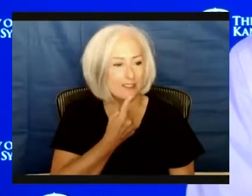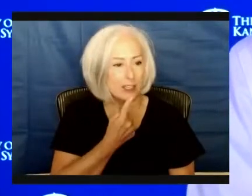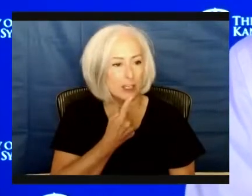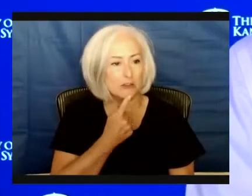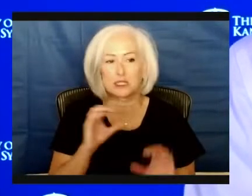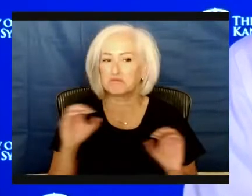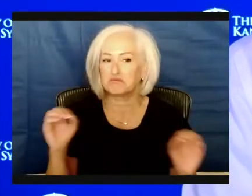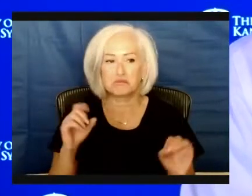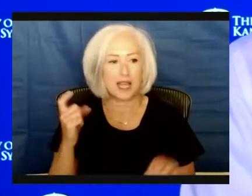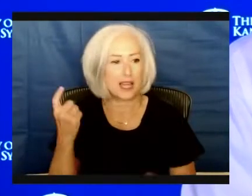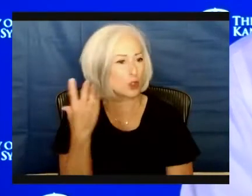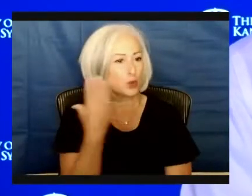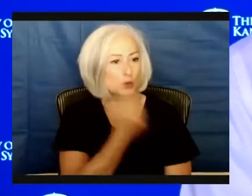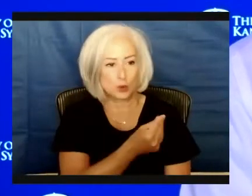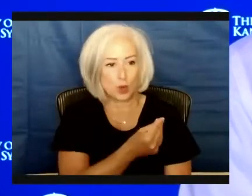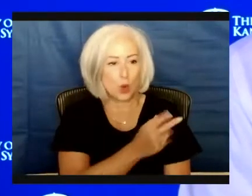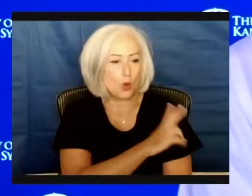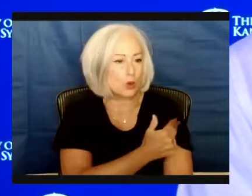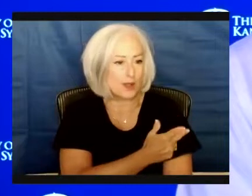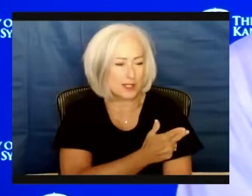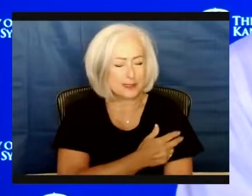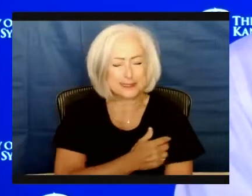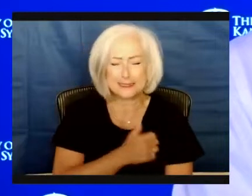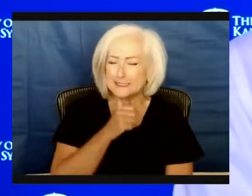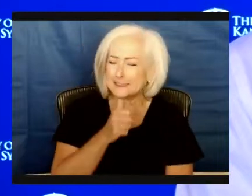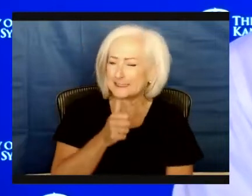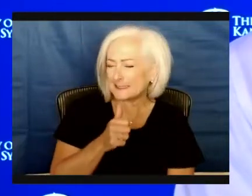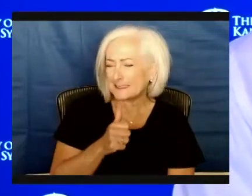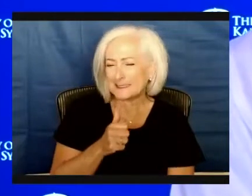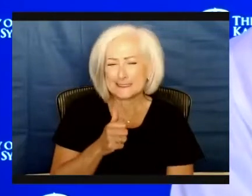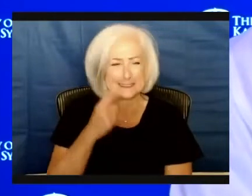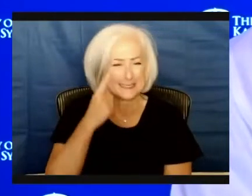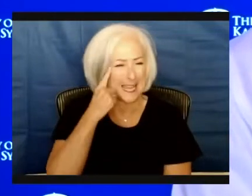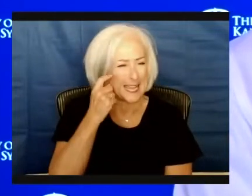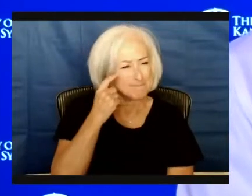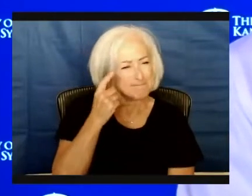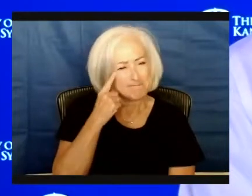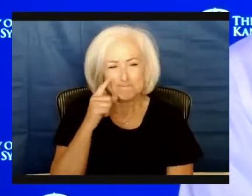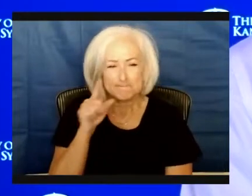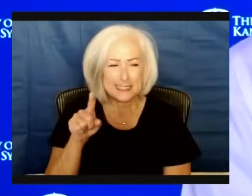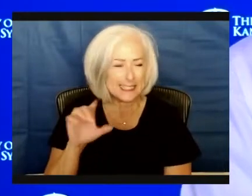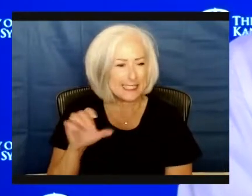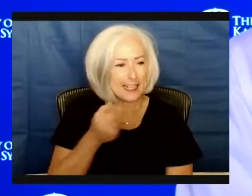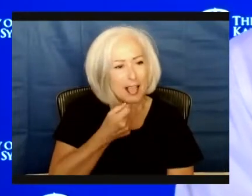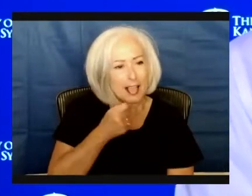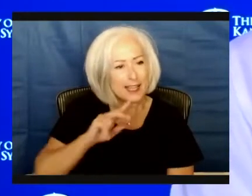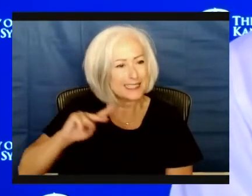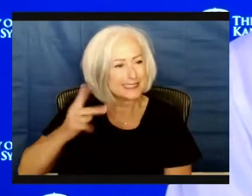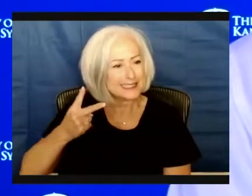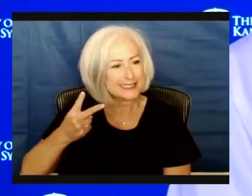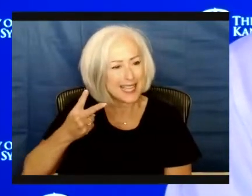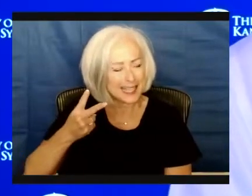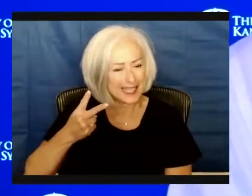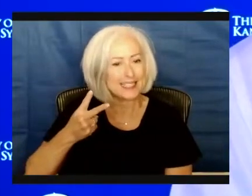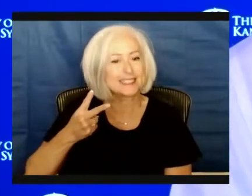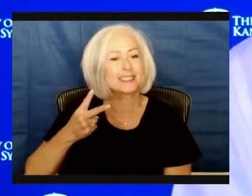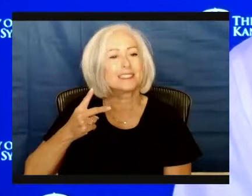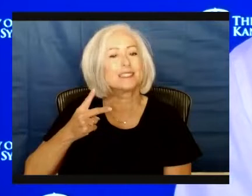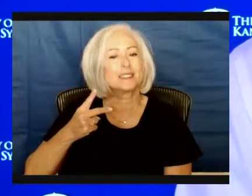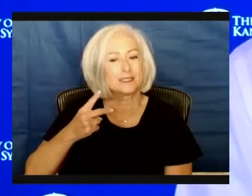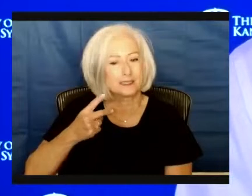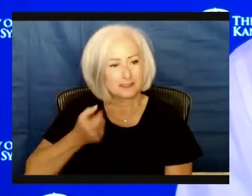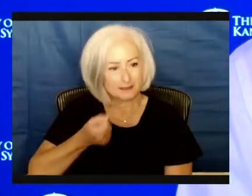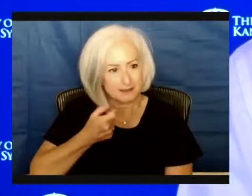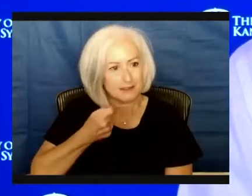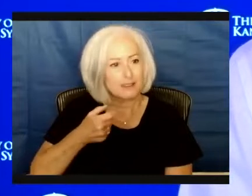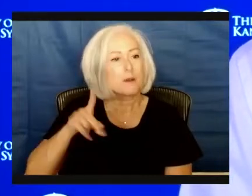took a second course because that is not recommended. So taking a second course of Paxlovid, if you do happen to have rebound,